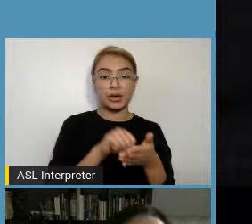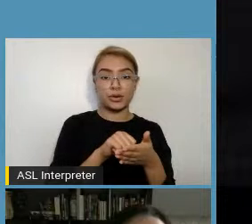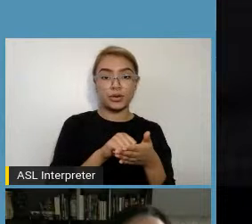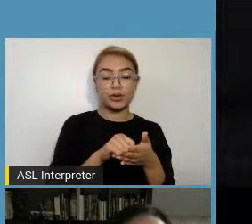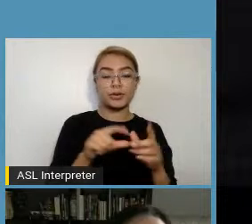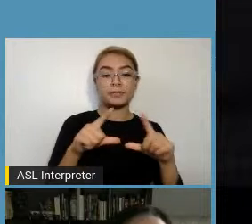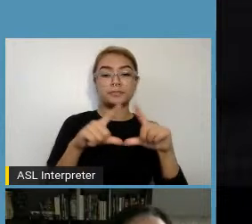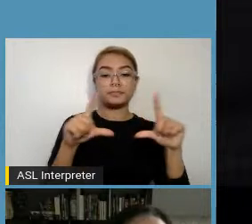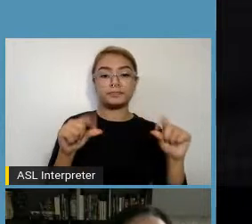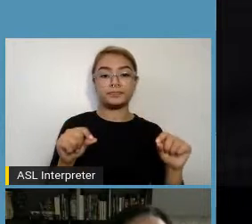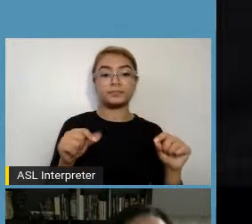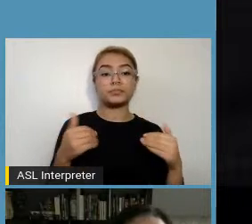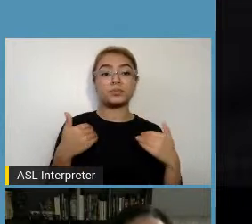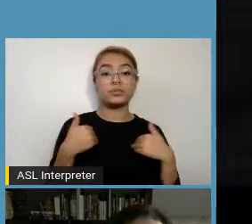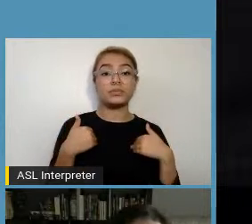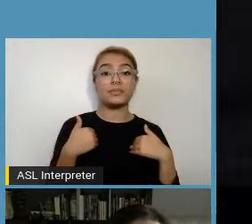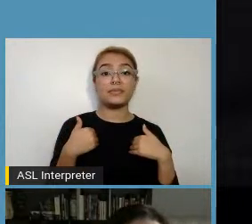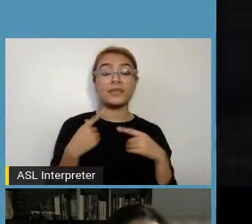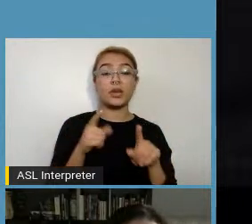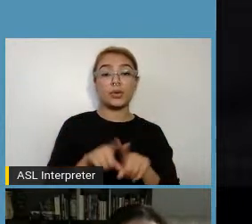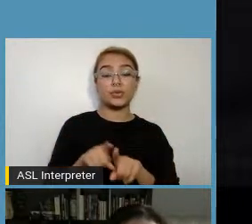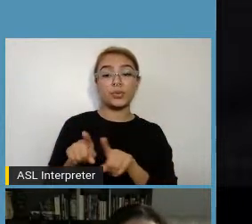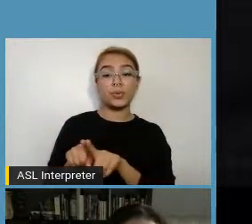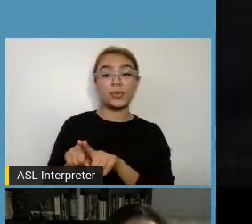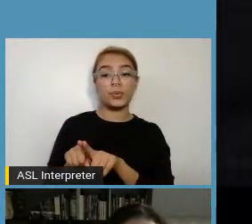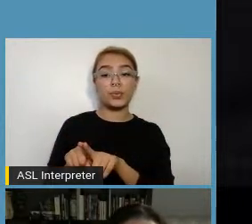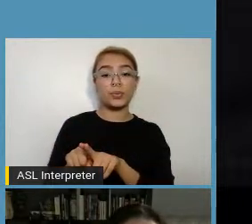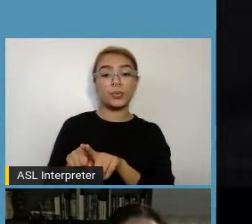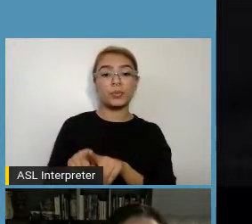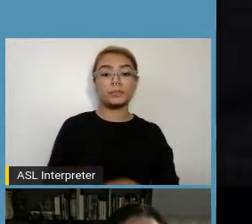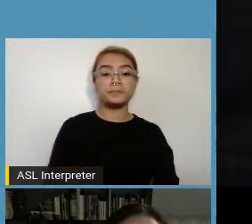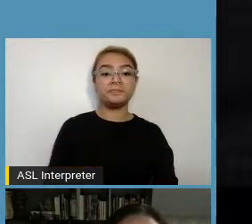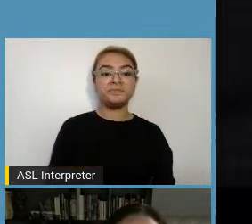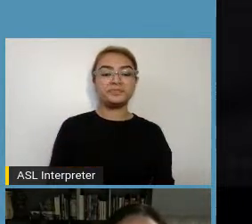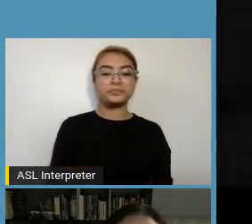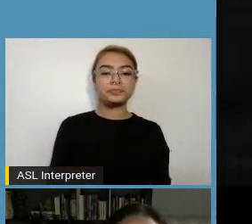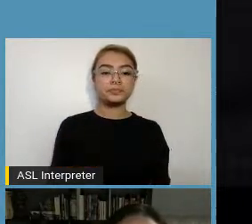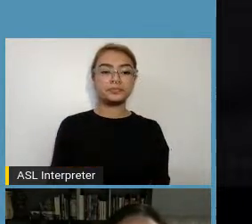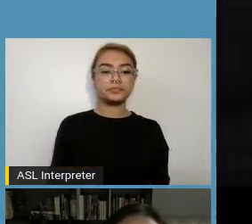And we have it also, let's see.